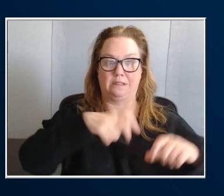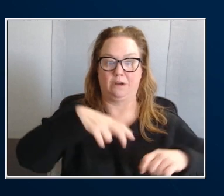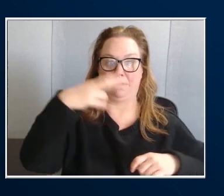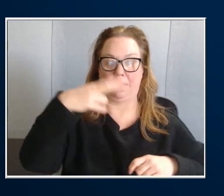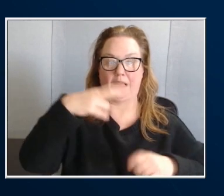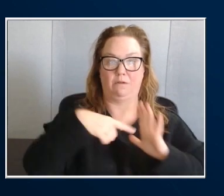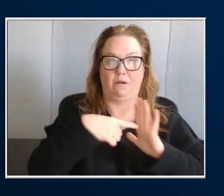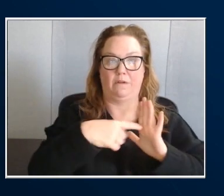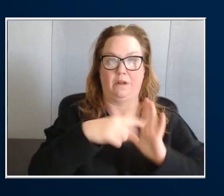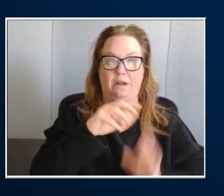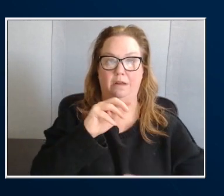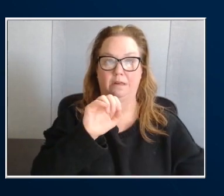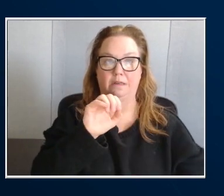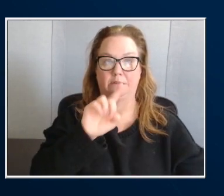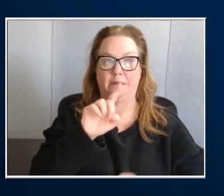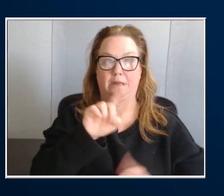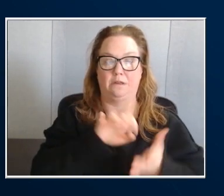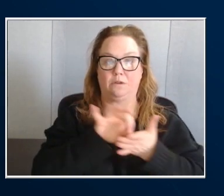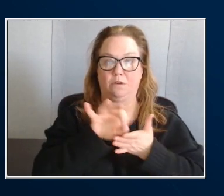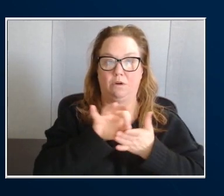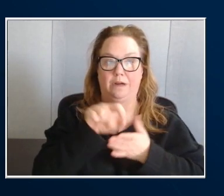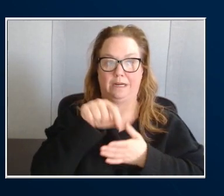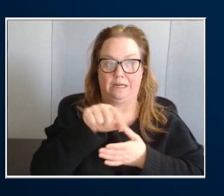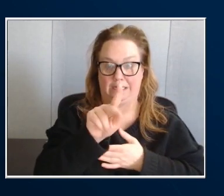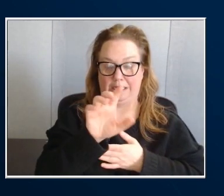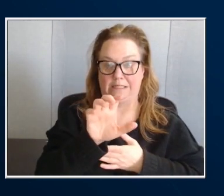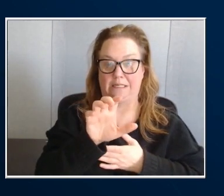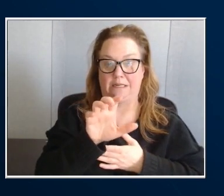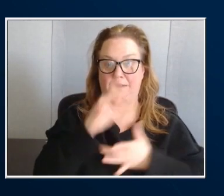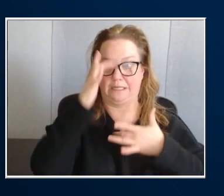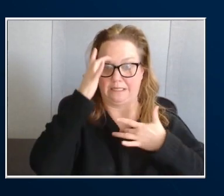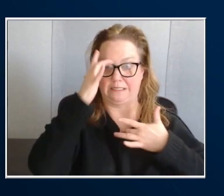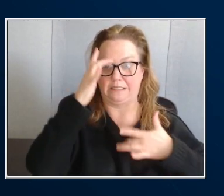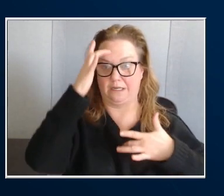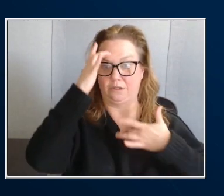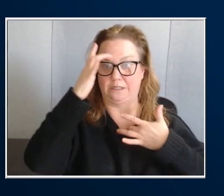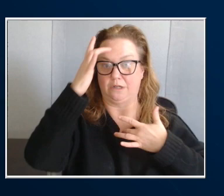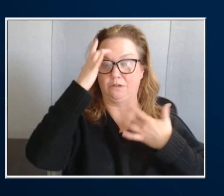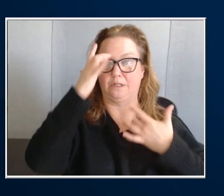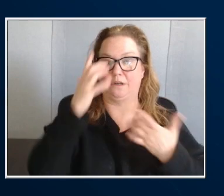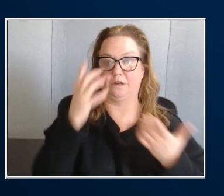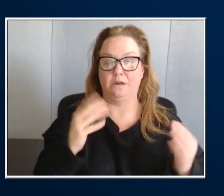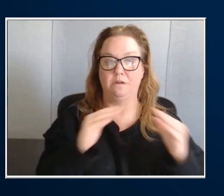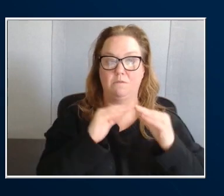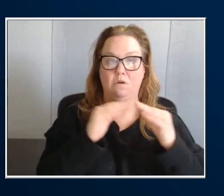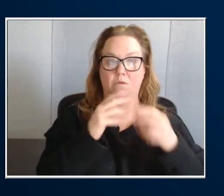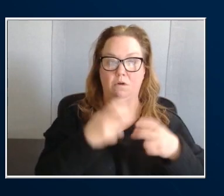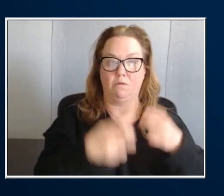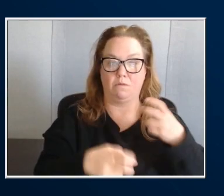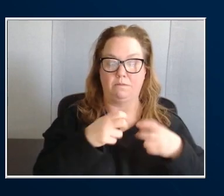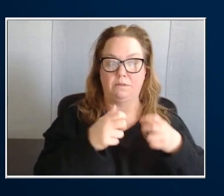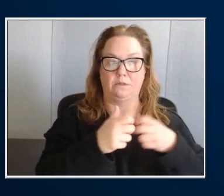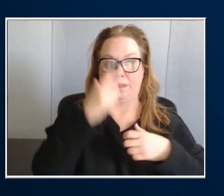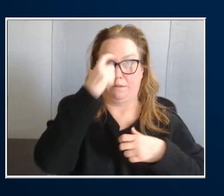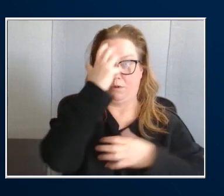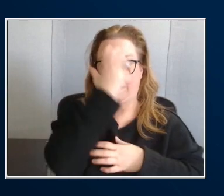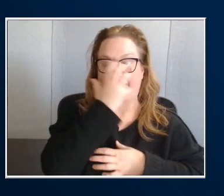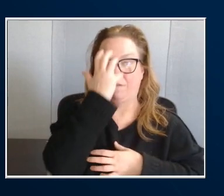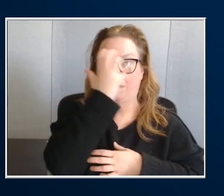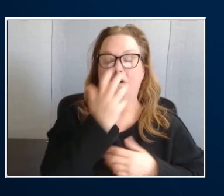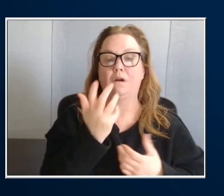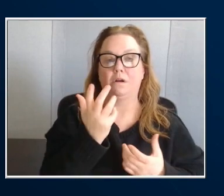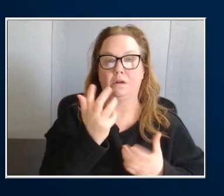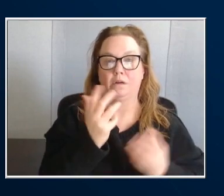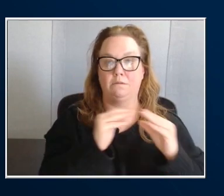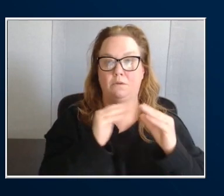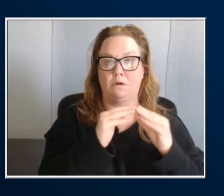in his Meld score. And Gary here in Kansas City was just getting sicker and sicker. He was having more and more problems with that brain fog that I mentioned. It was becoming more and